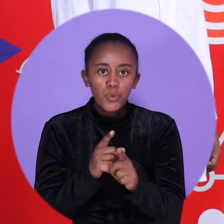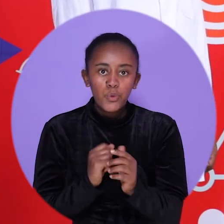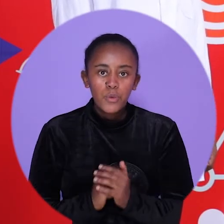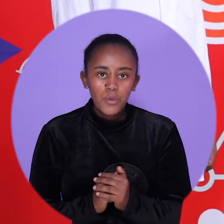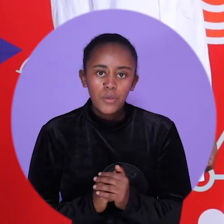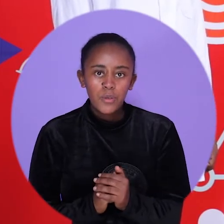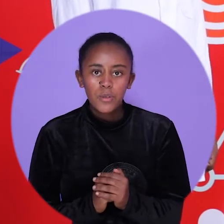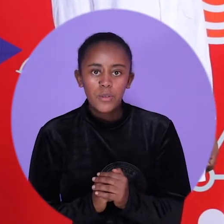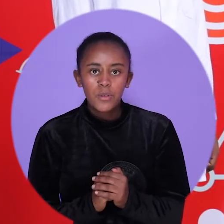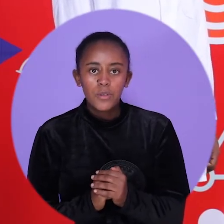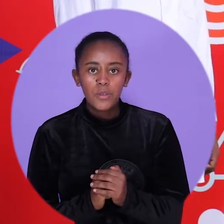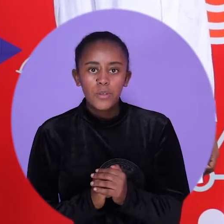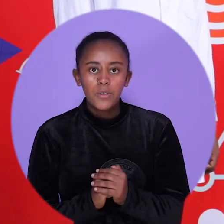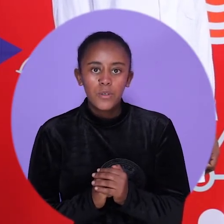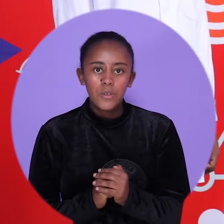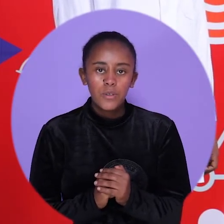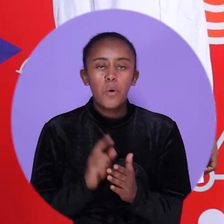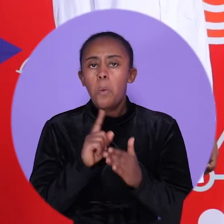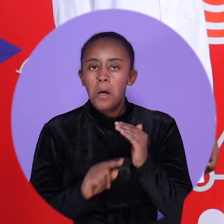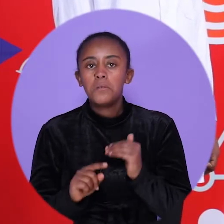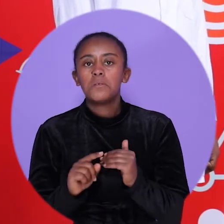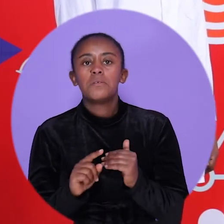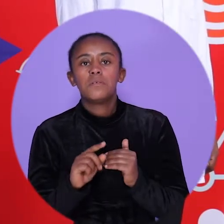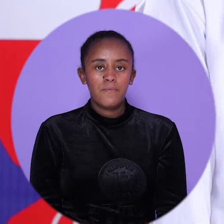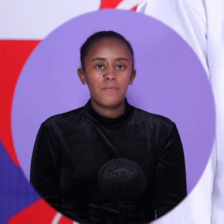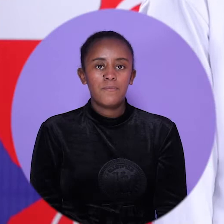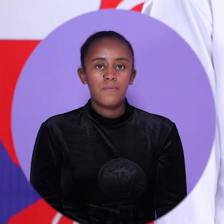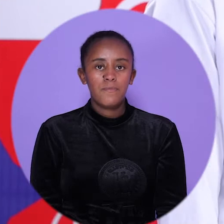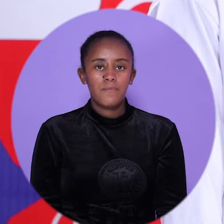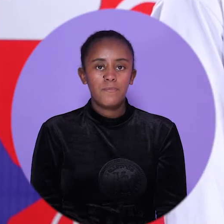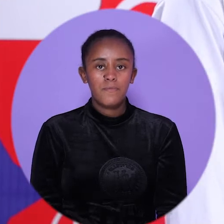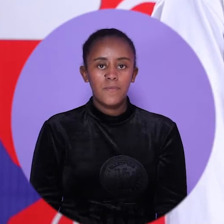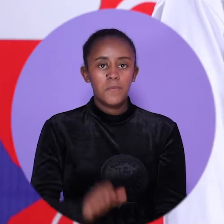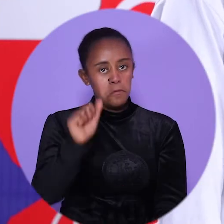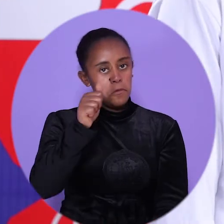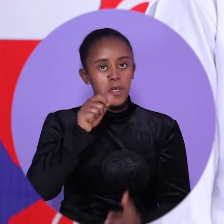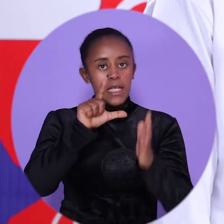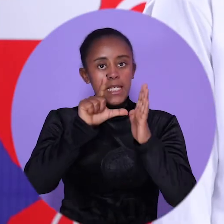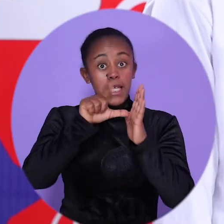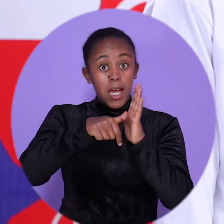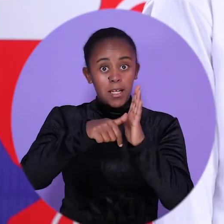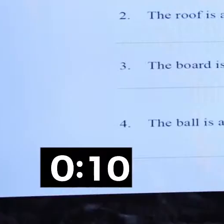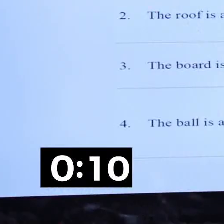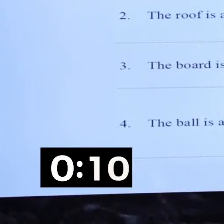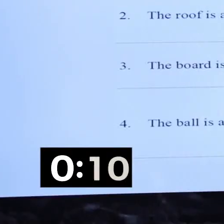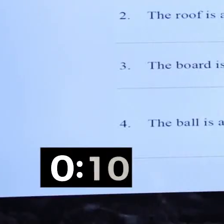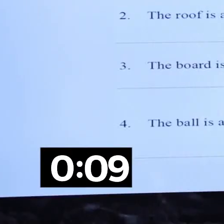So, what will be the possible answer for this question? I give you 10 seconds for this question,